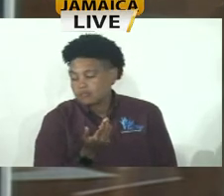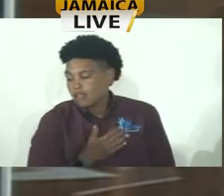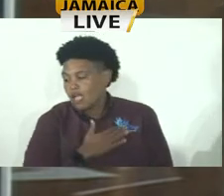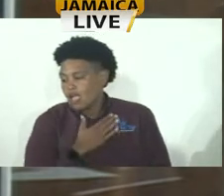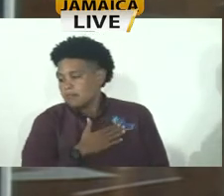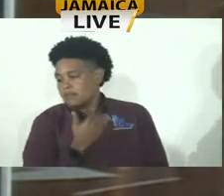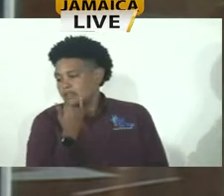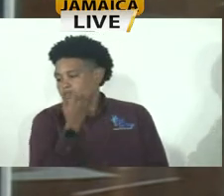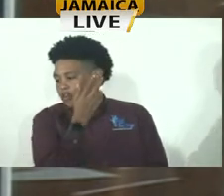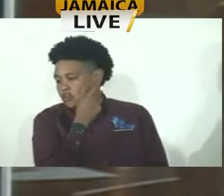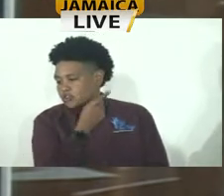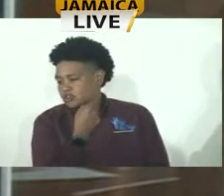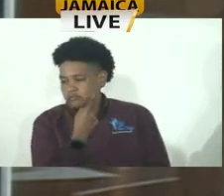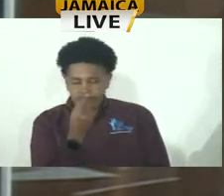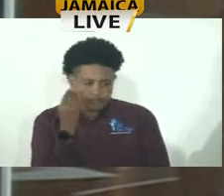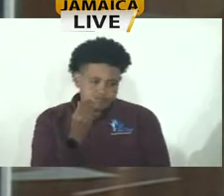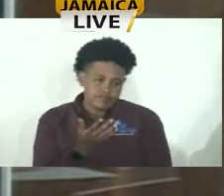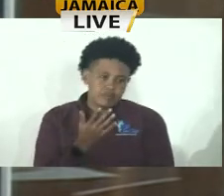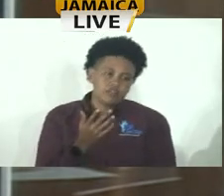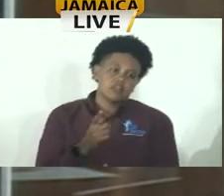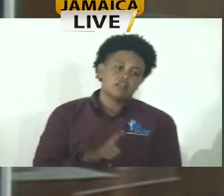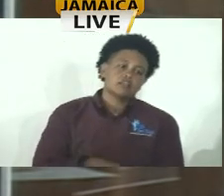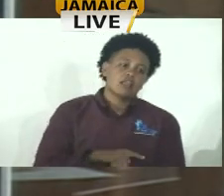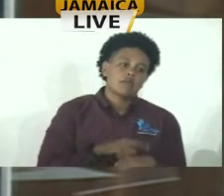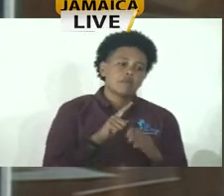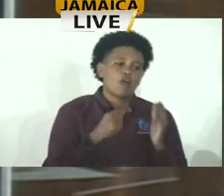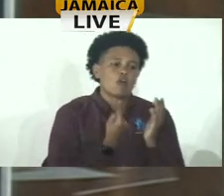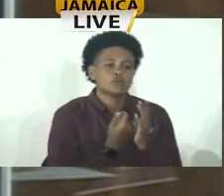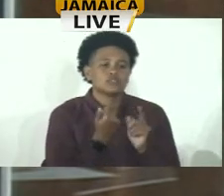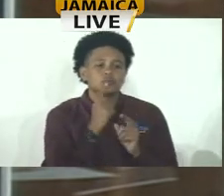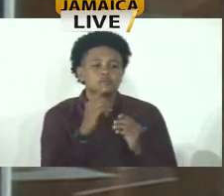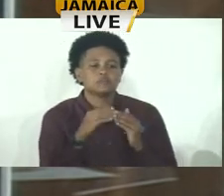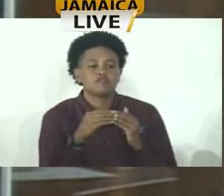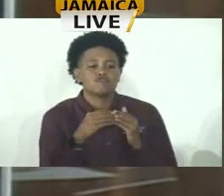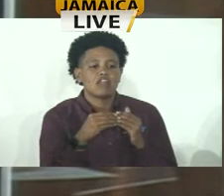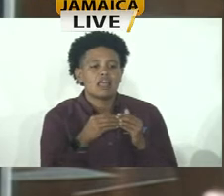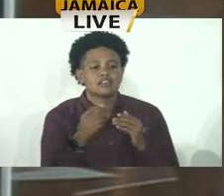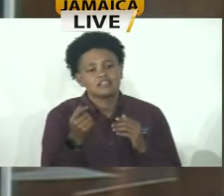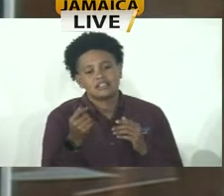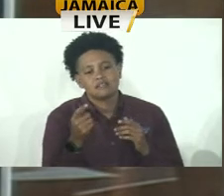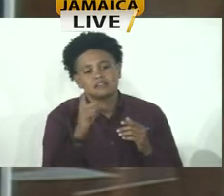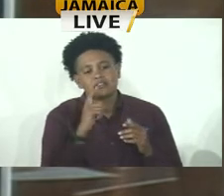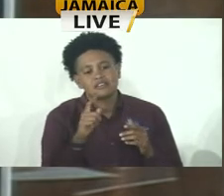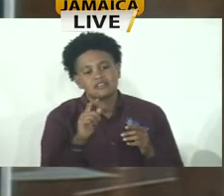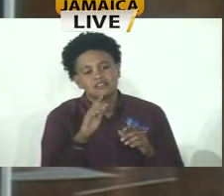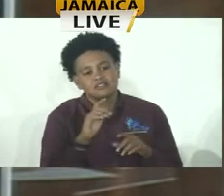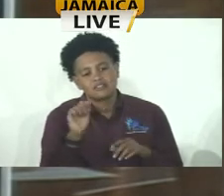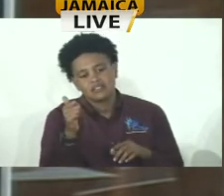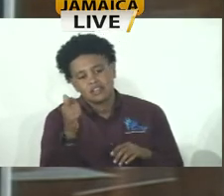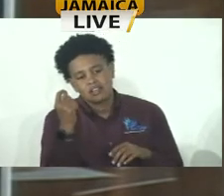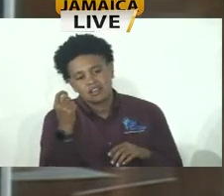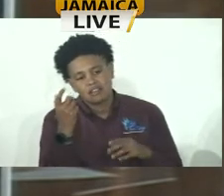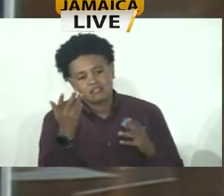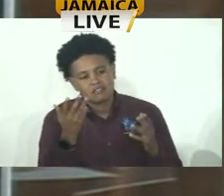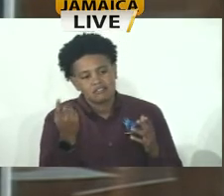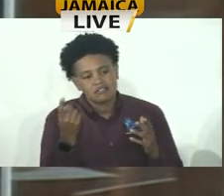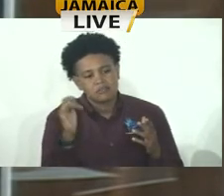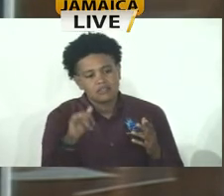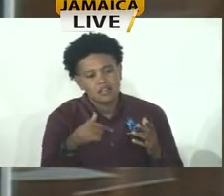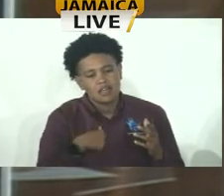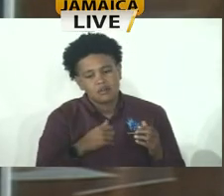had i heard you say well the curfew hours will be relaxed you know to 10 o'clock 11 o'clock something like